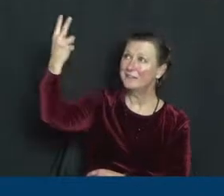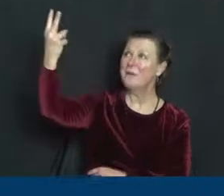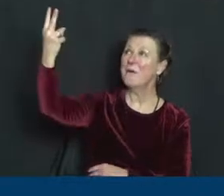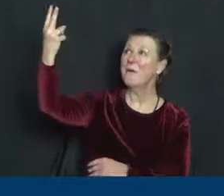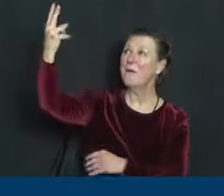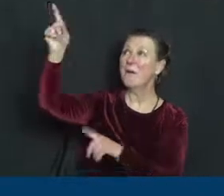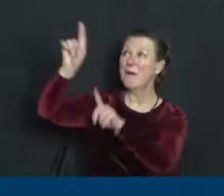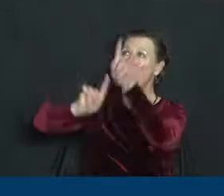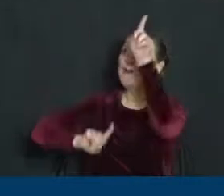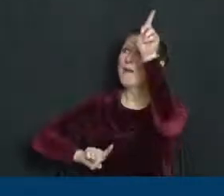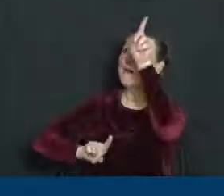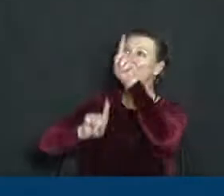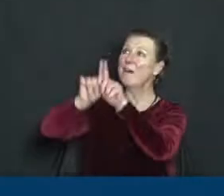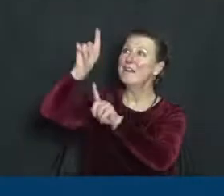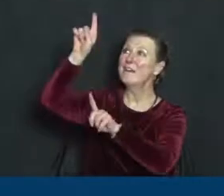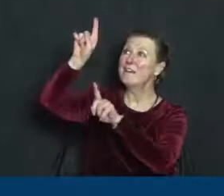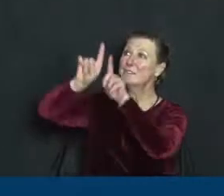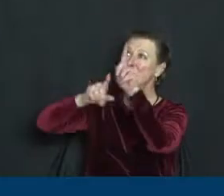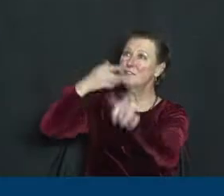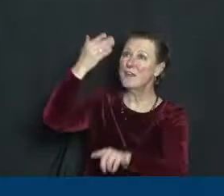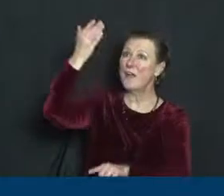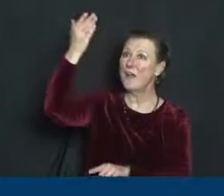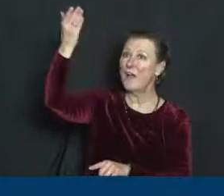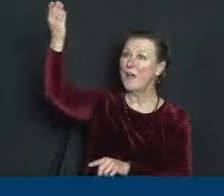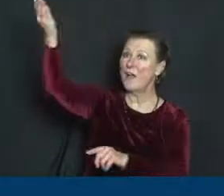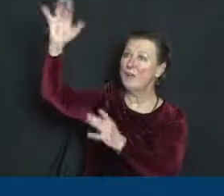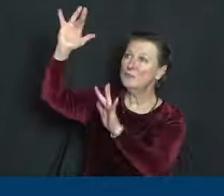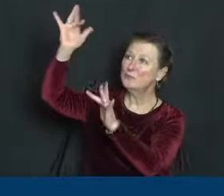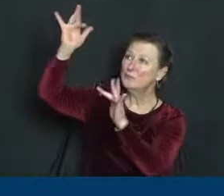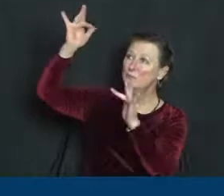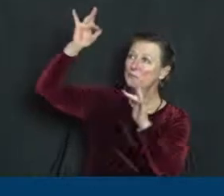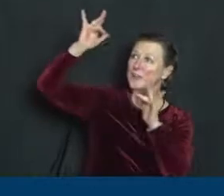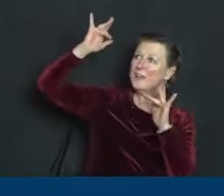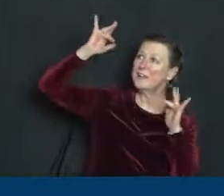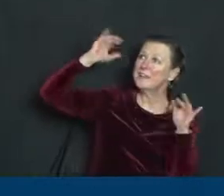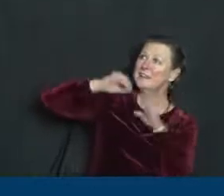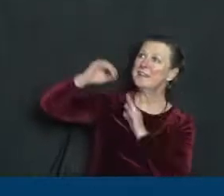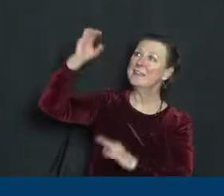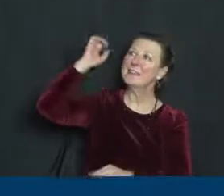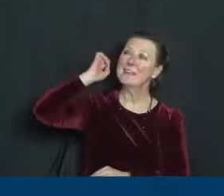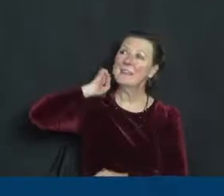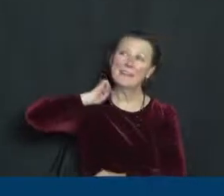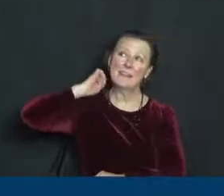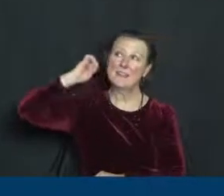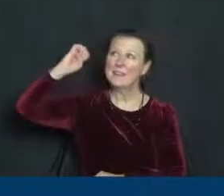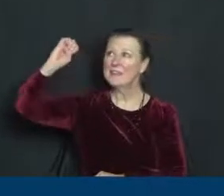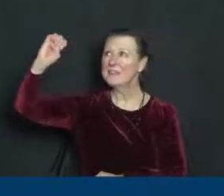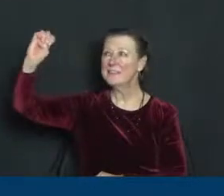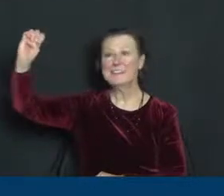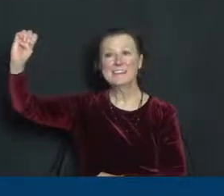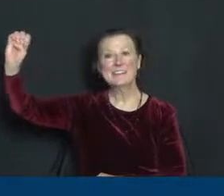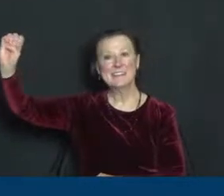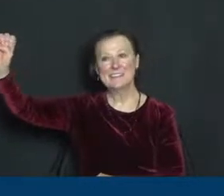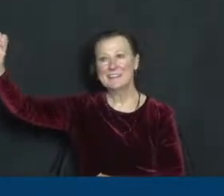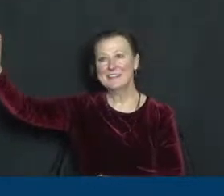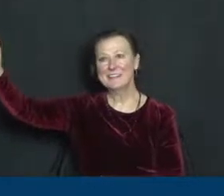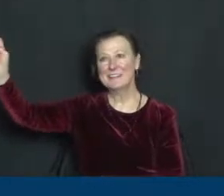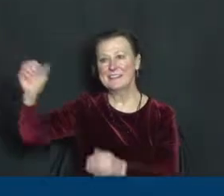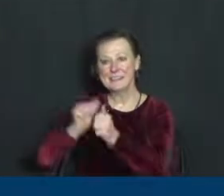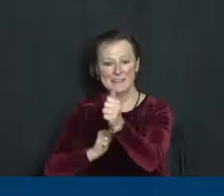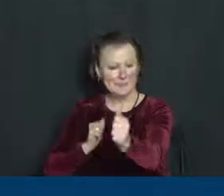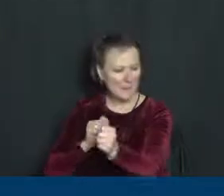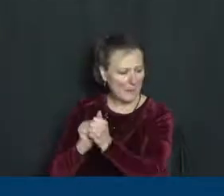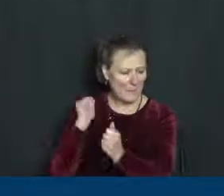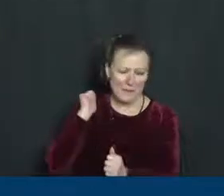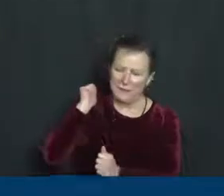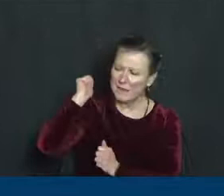and saw a star shining in the